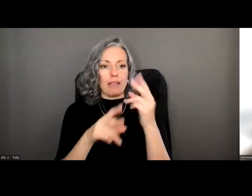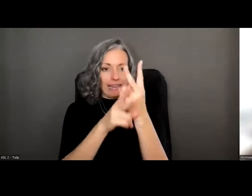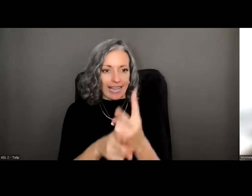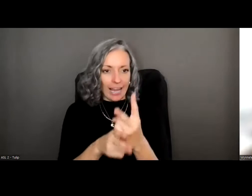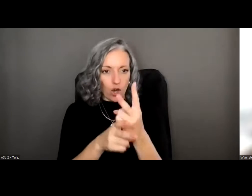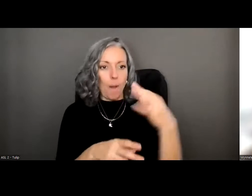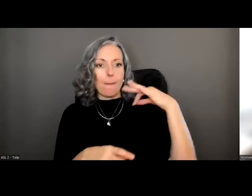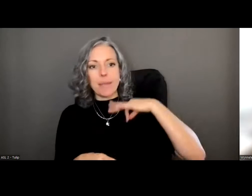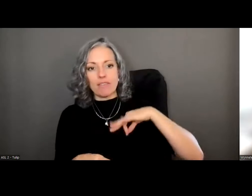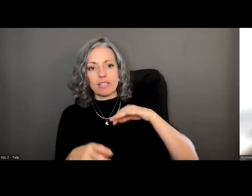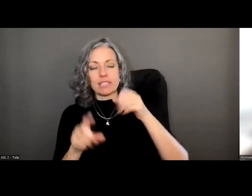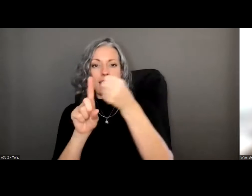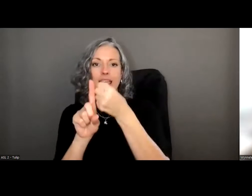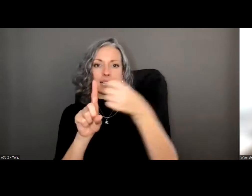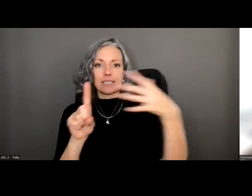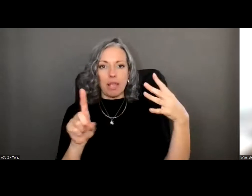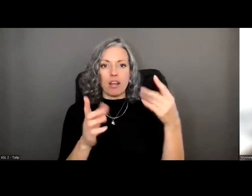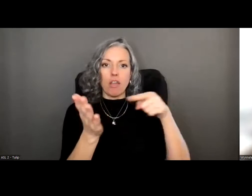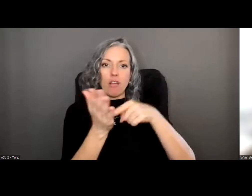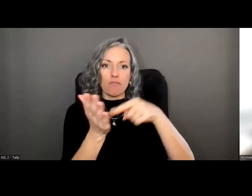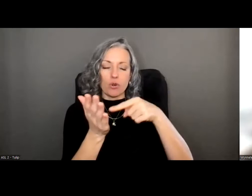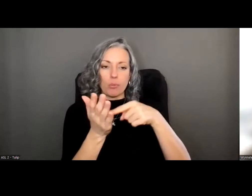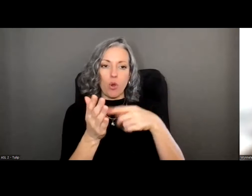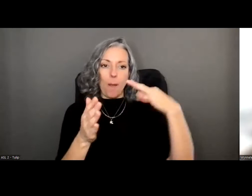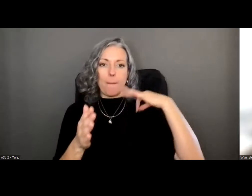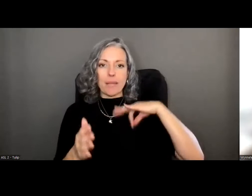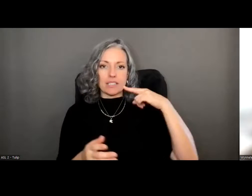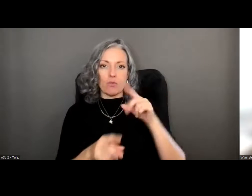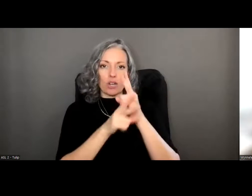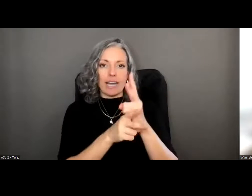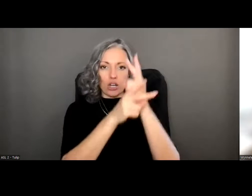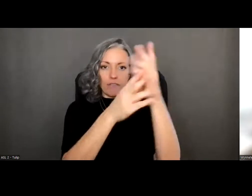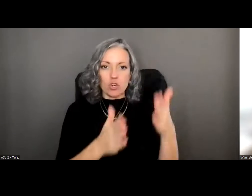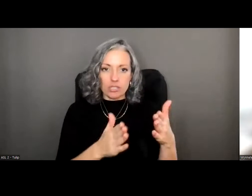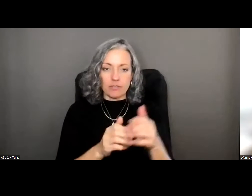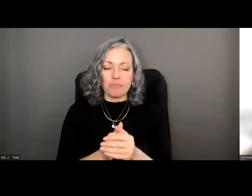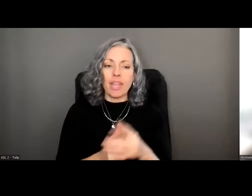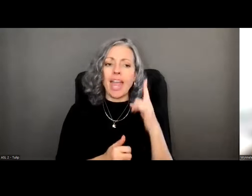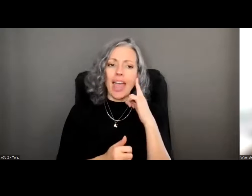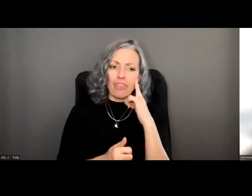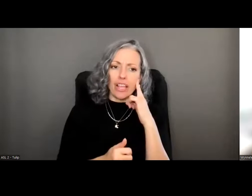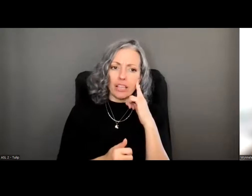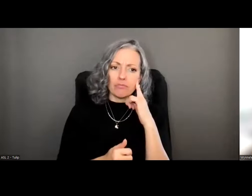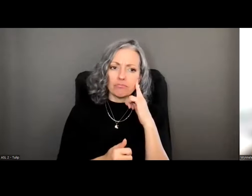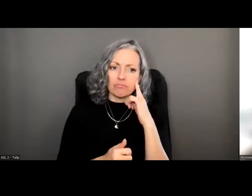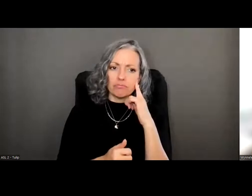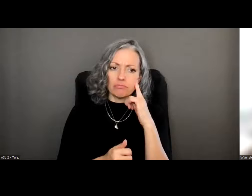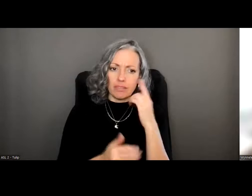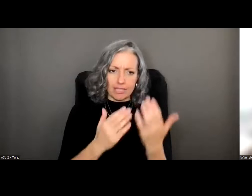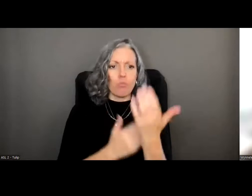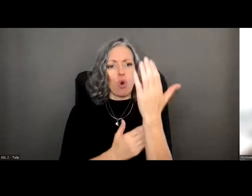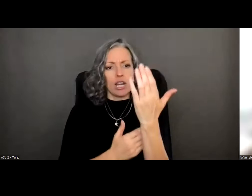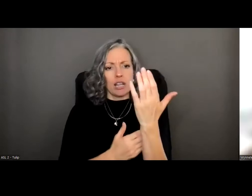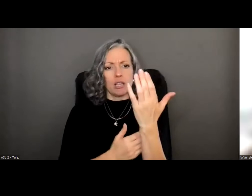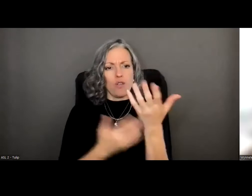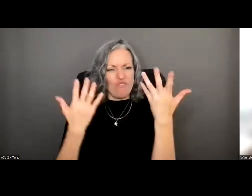and expand on affordable respite benefits for caregivers. And I think the folks in the morning kind of talked